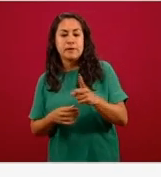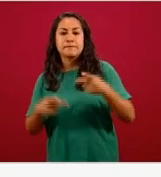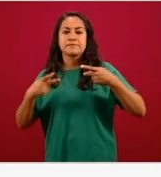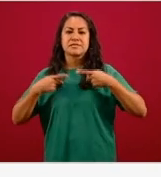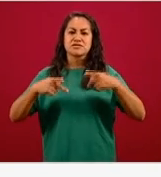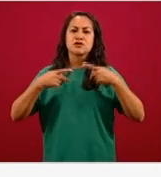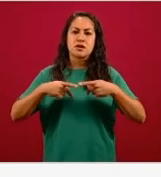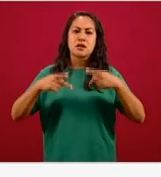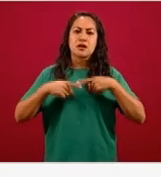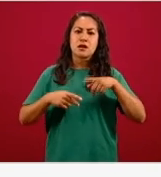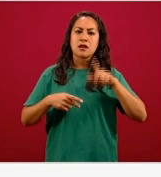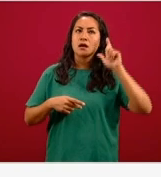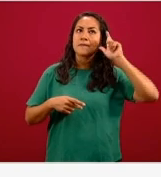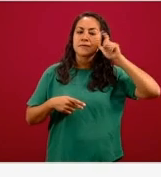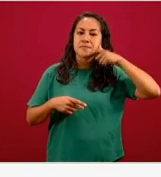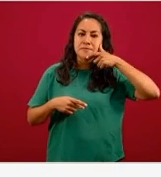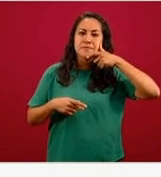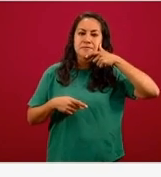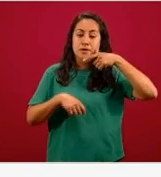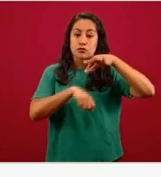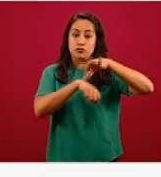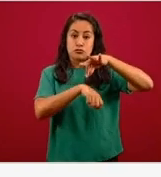we've received